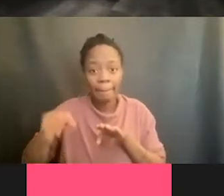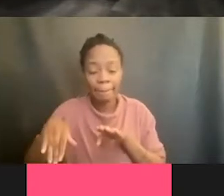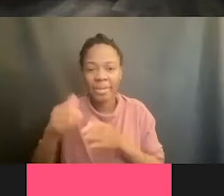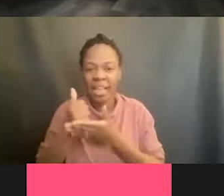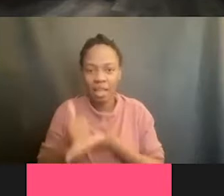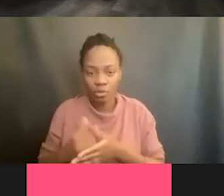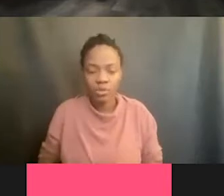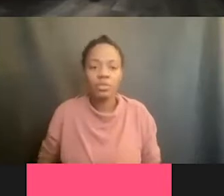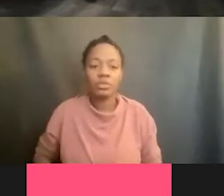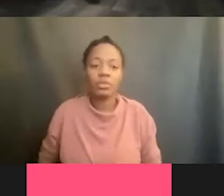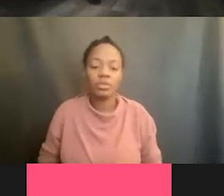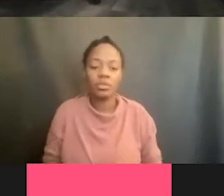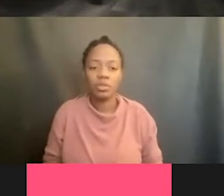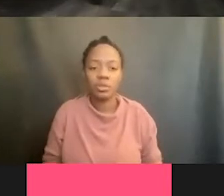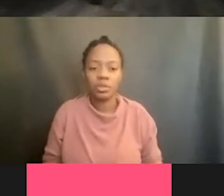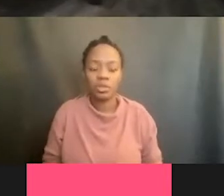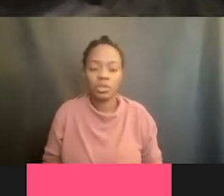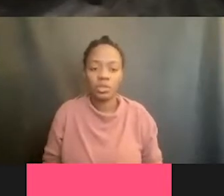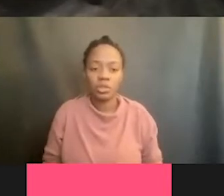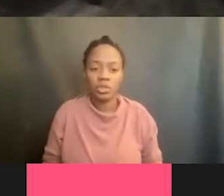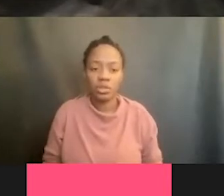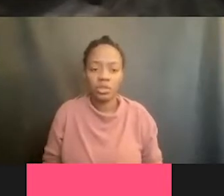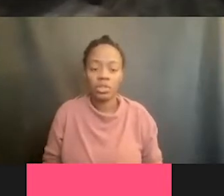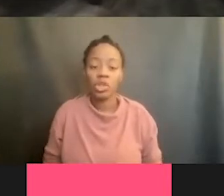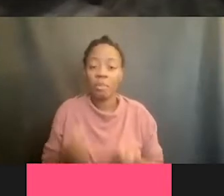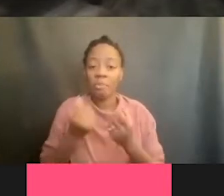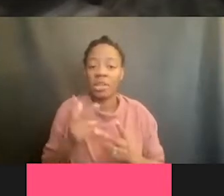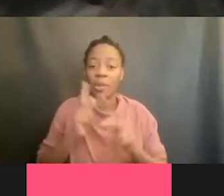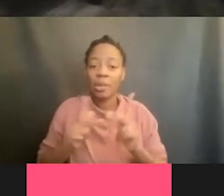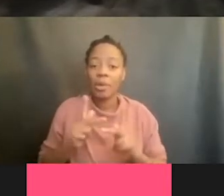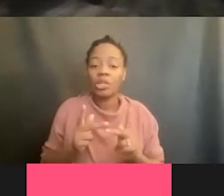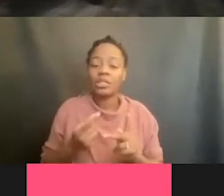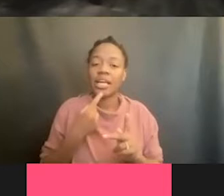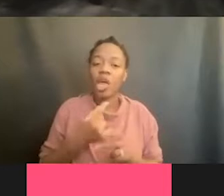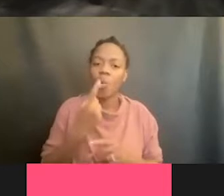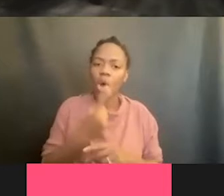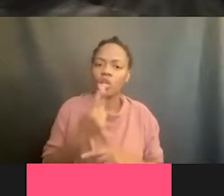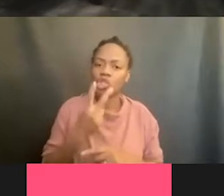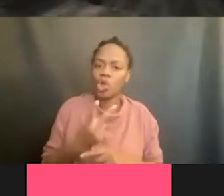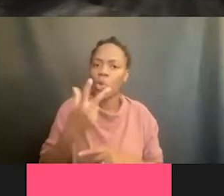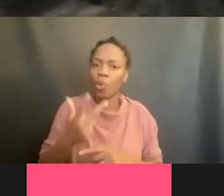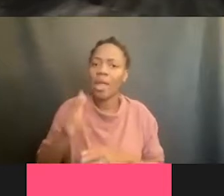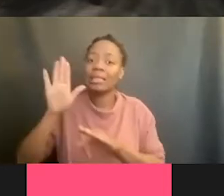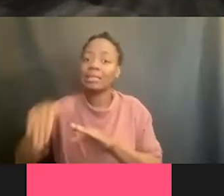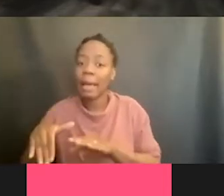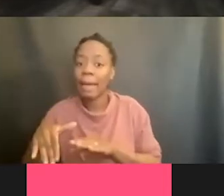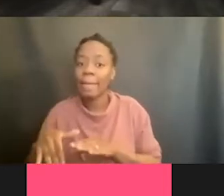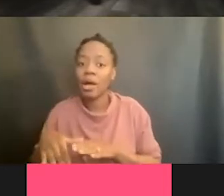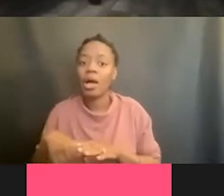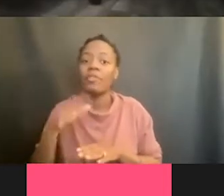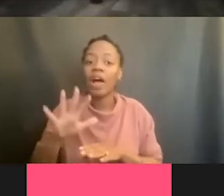people do 1, 2, 3, tap, 5, 6, 7, tap.